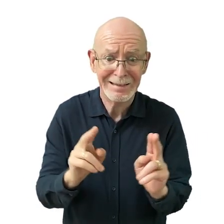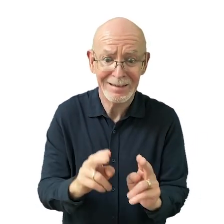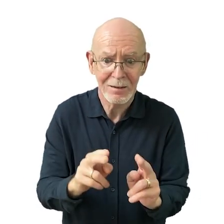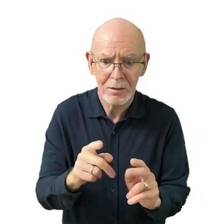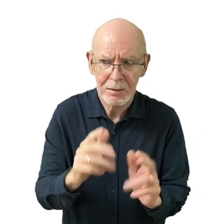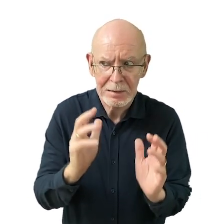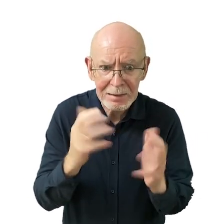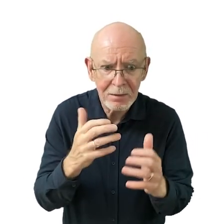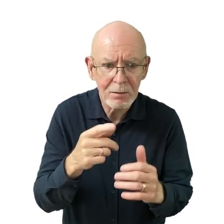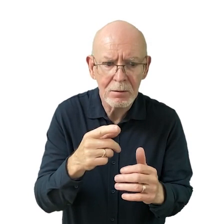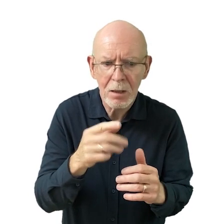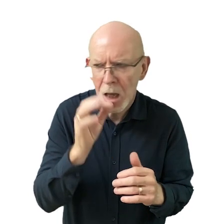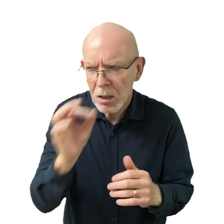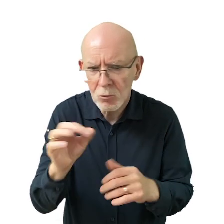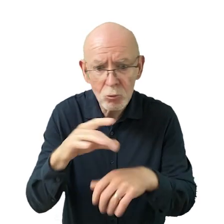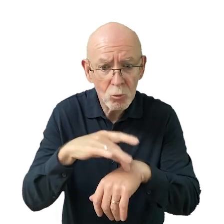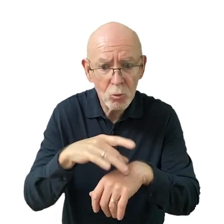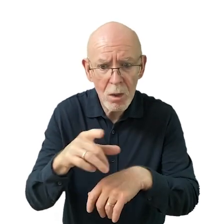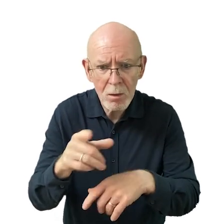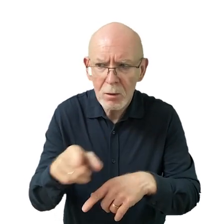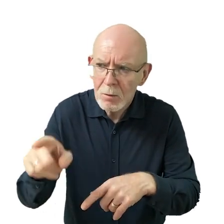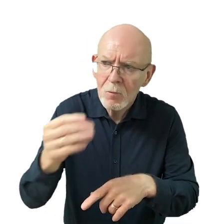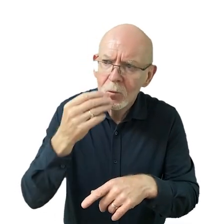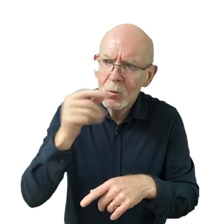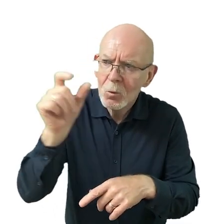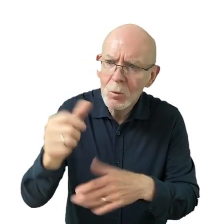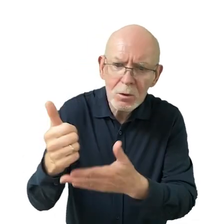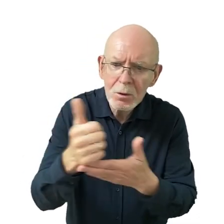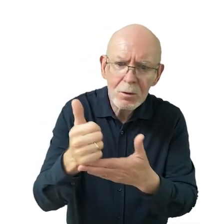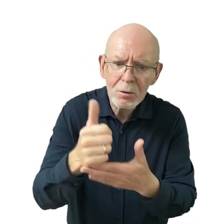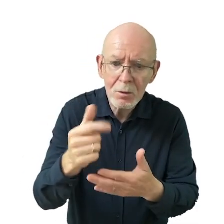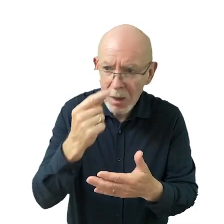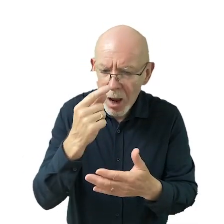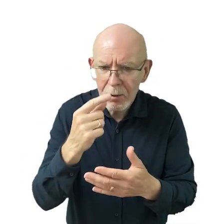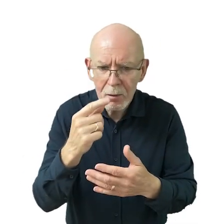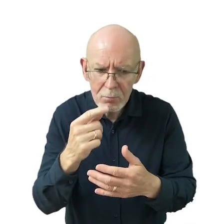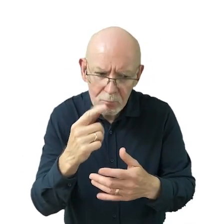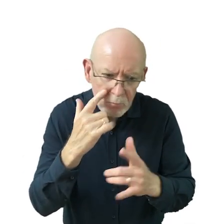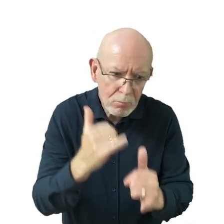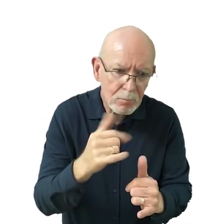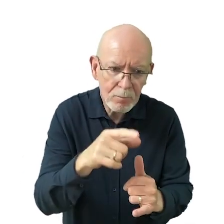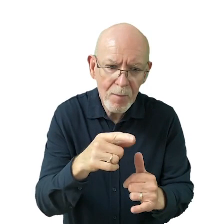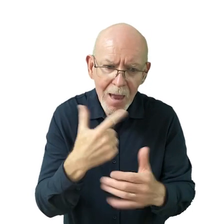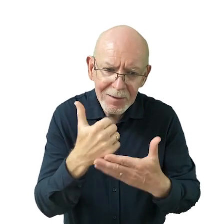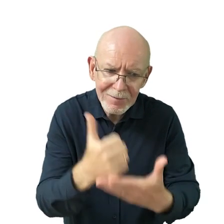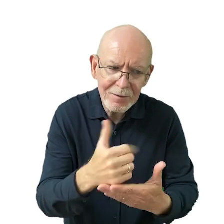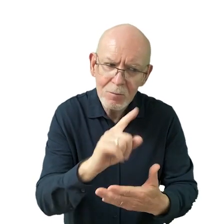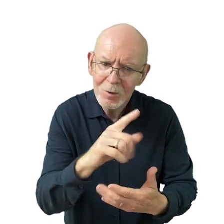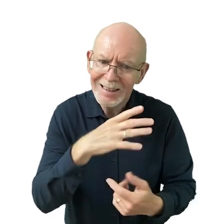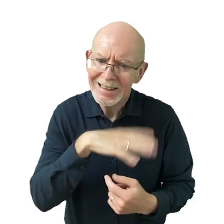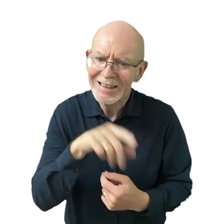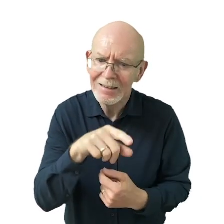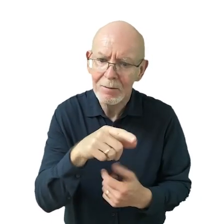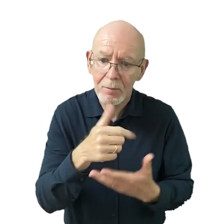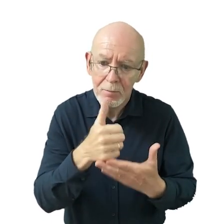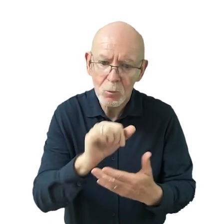this is concerning you, ask your doctor to refer you to a dietitian who can tailor advice to your needs and